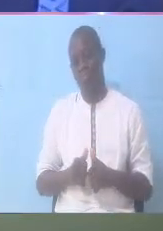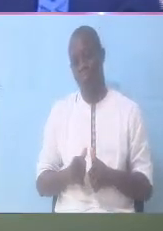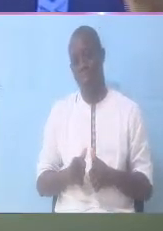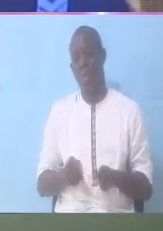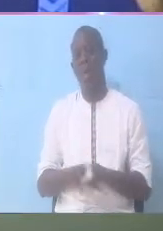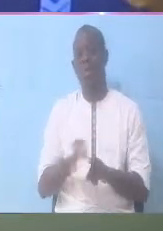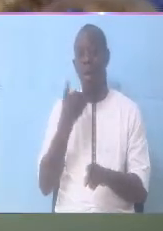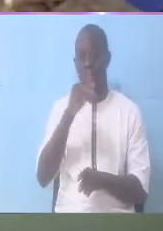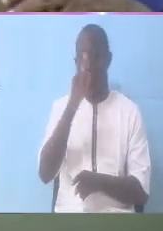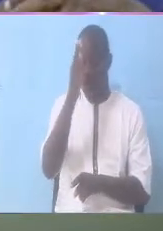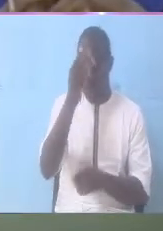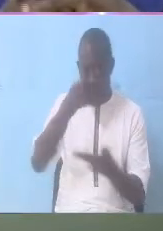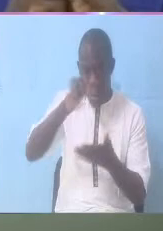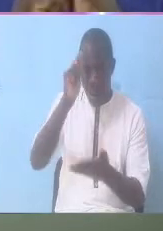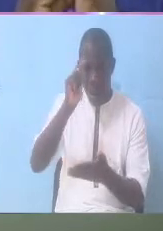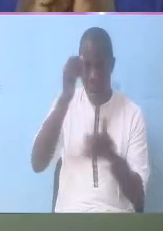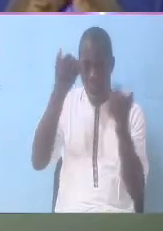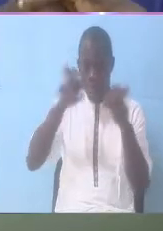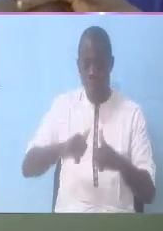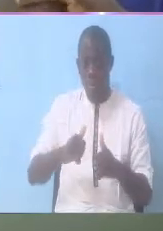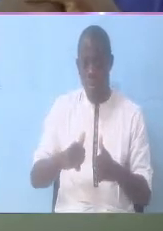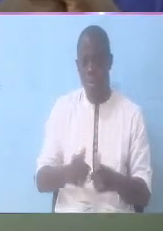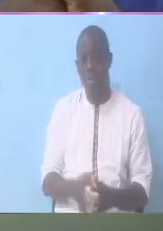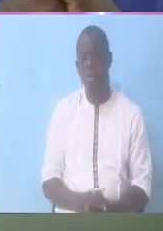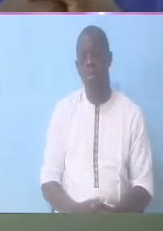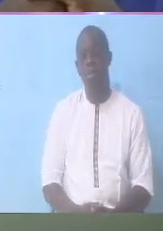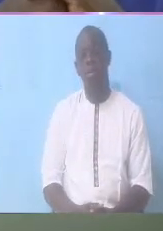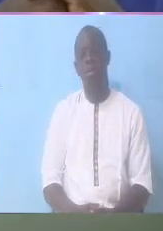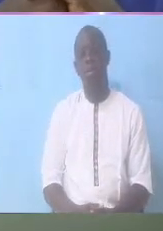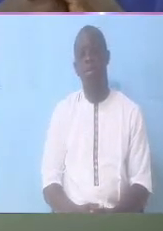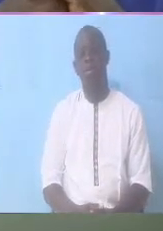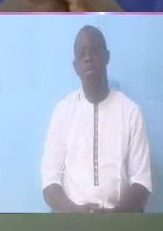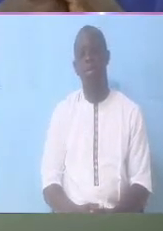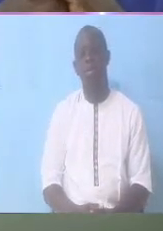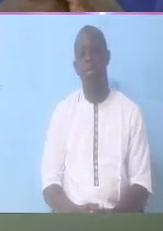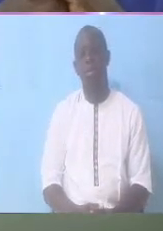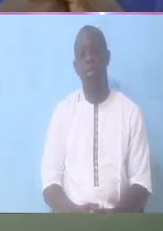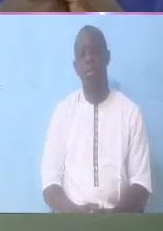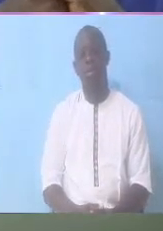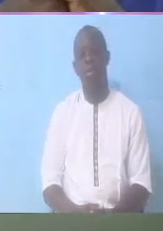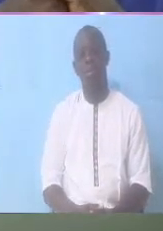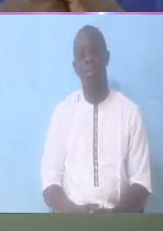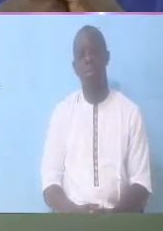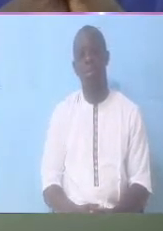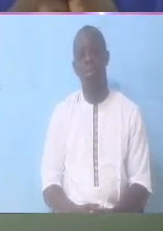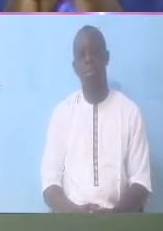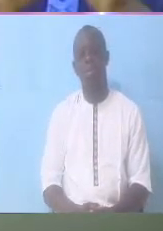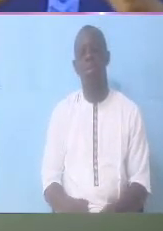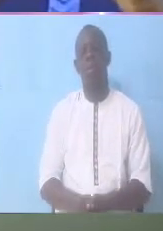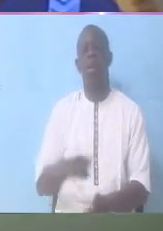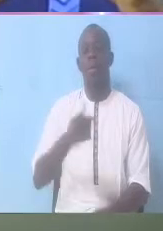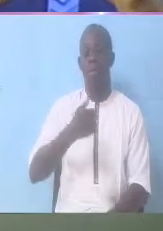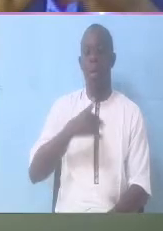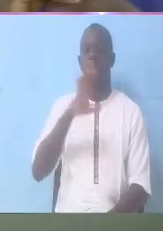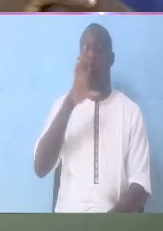Is that correct? Right. I am speaking what I have seen, and